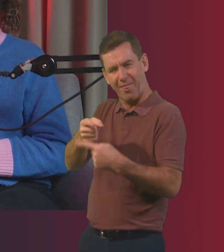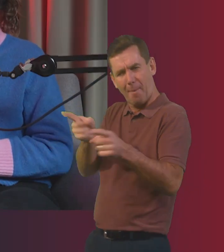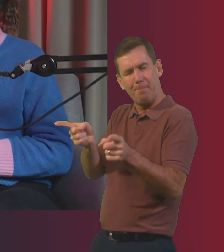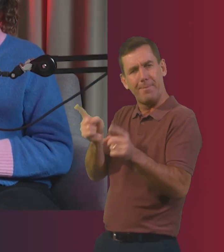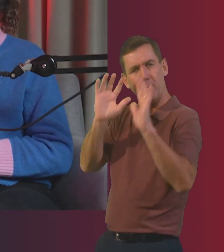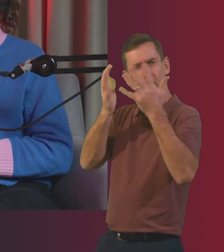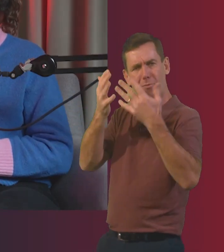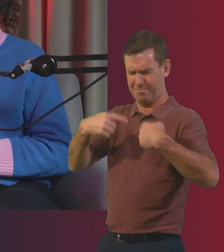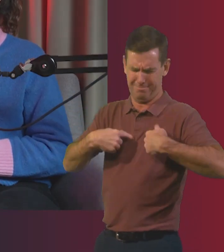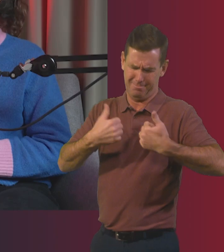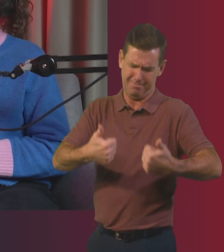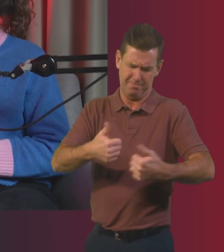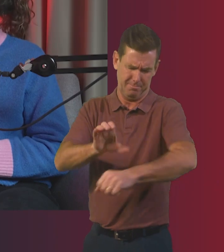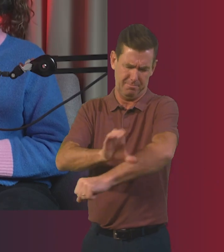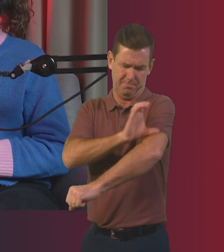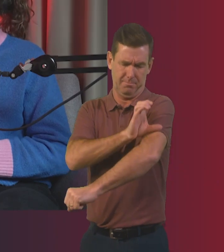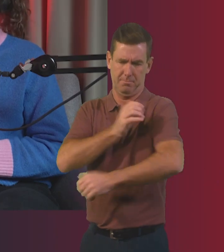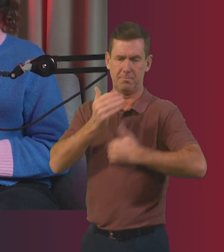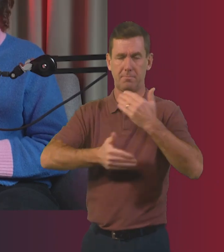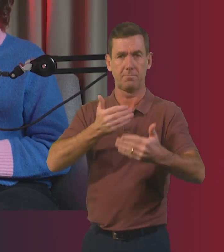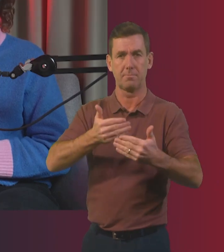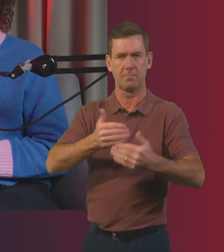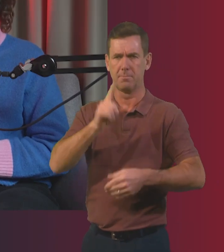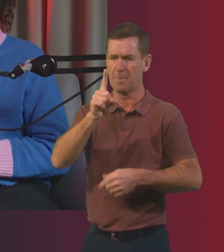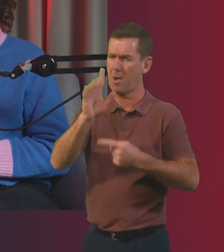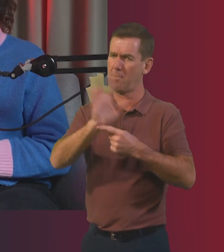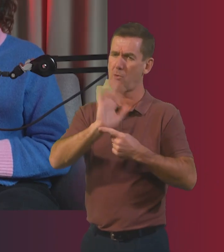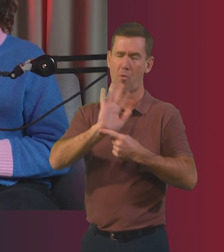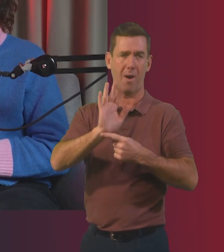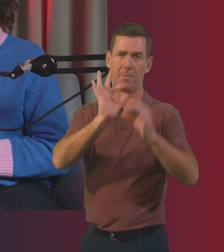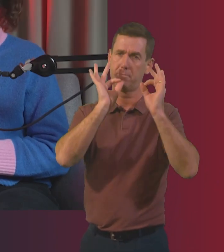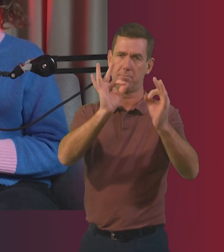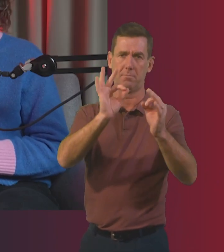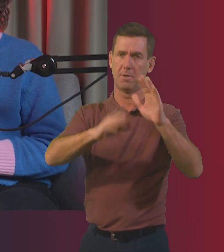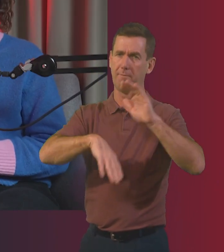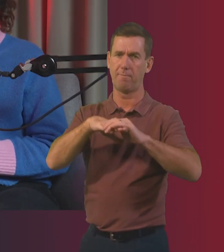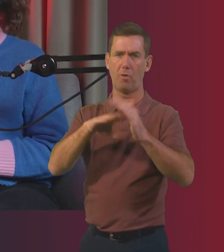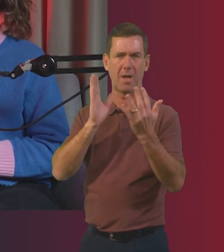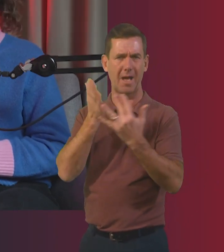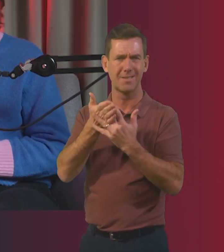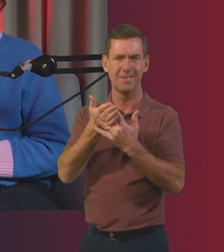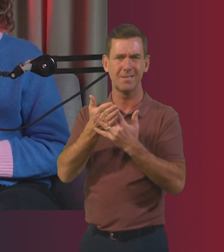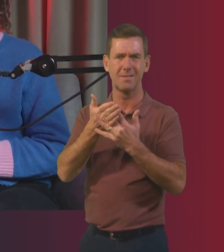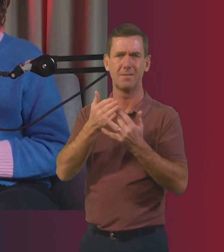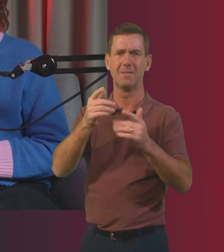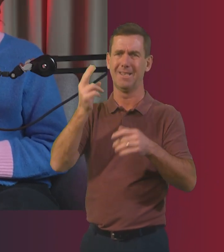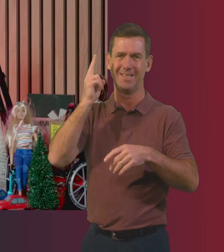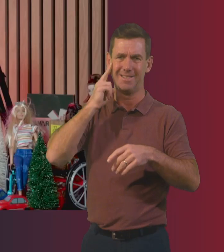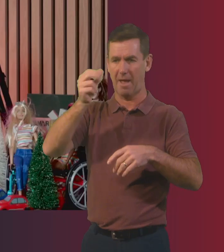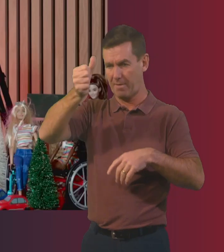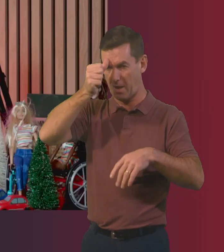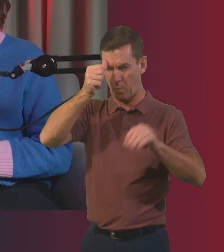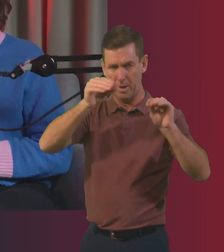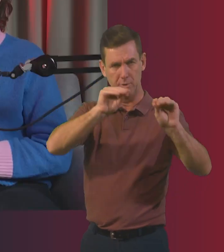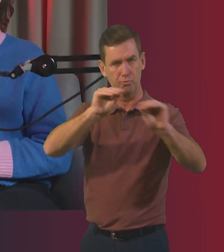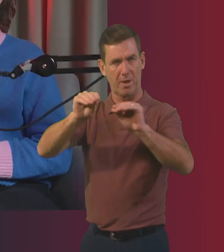amazing in, making sure that the whole thing was accessible for me. Getting Daryl in, we did deaf awareness training as well before we